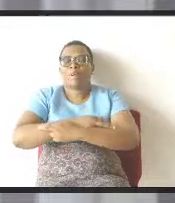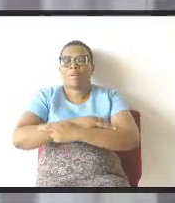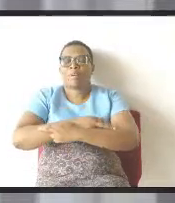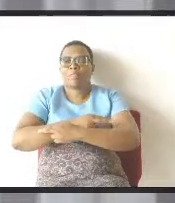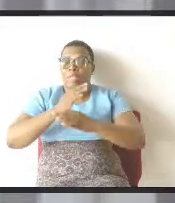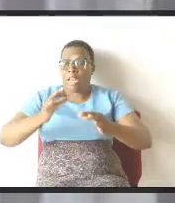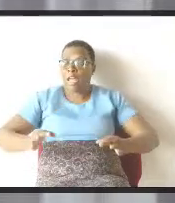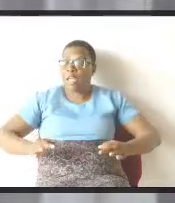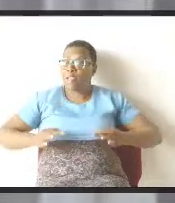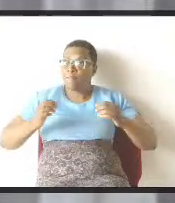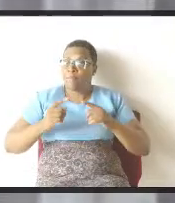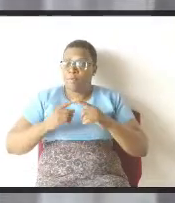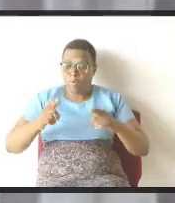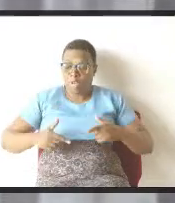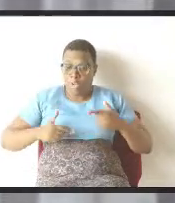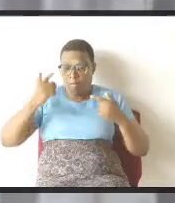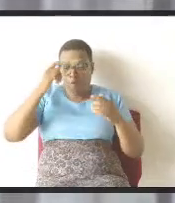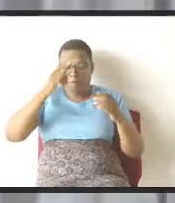lifestyle.